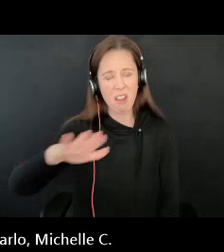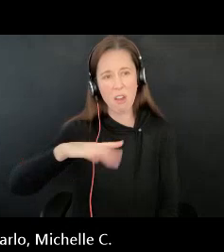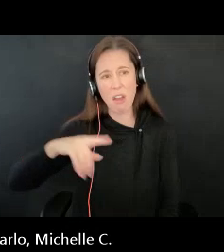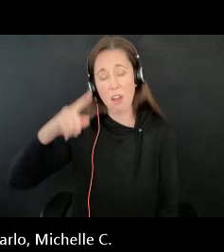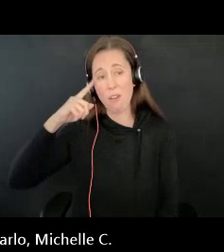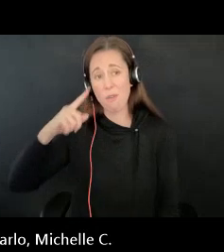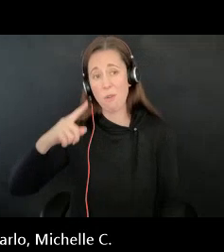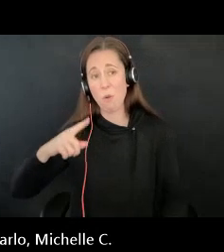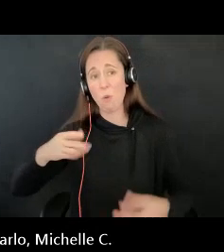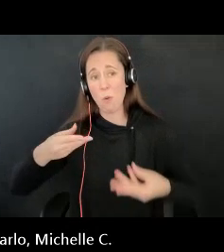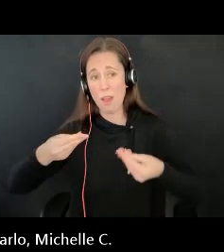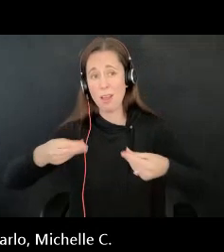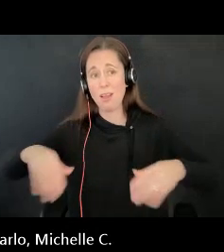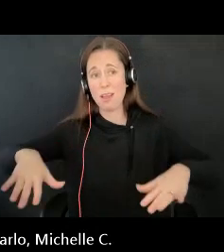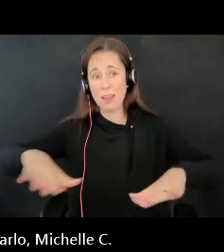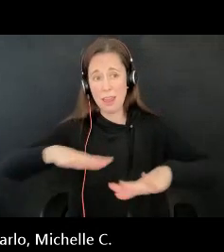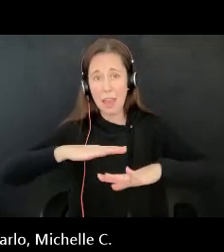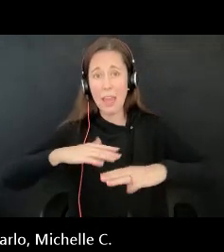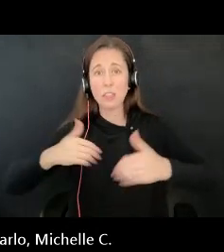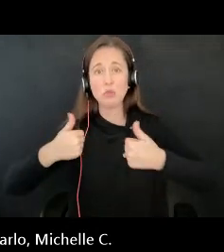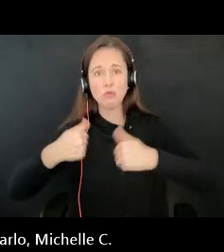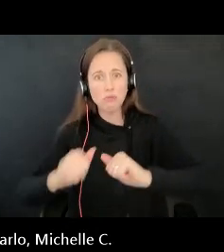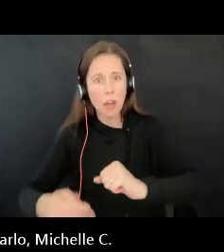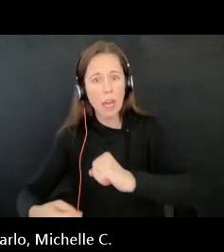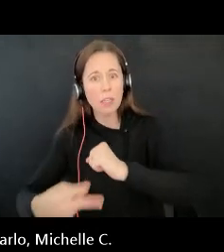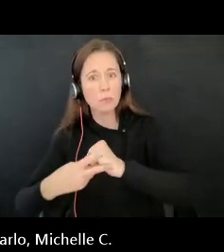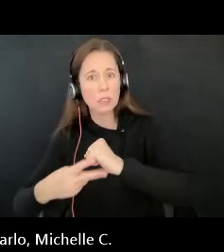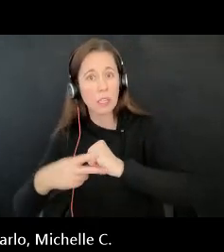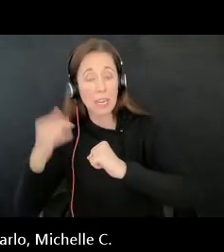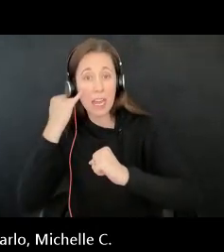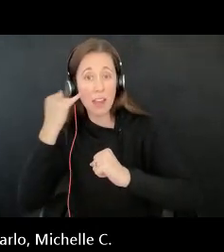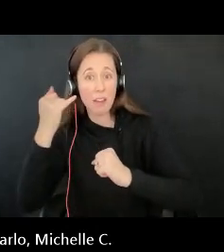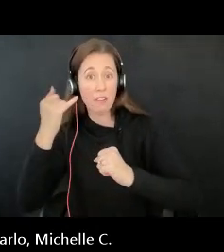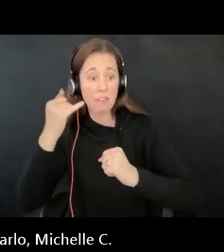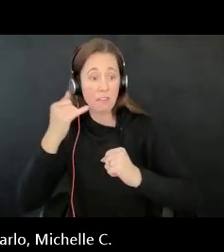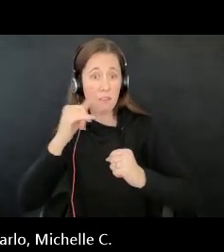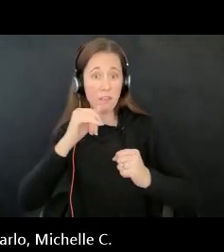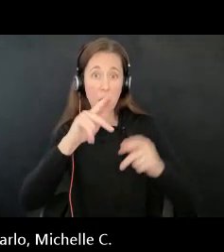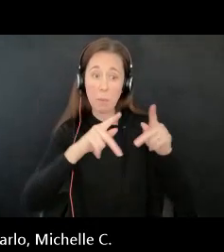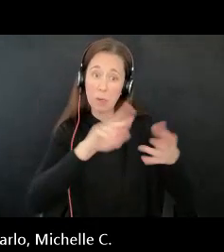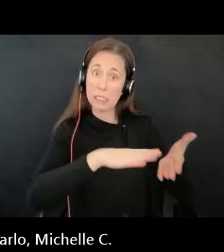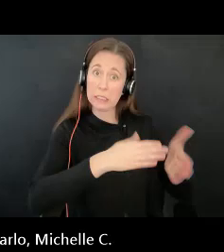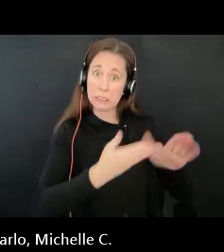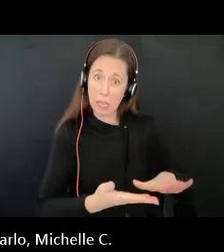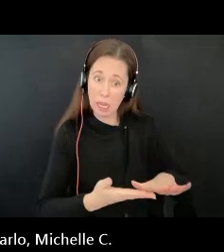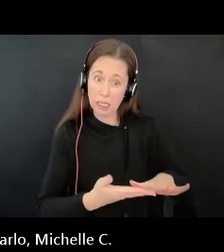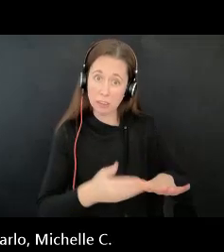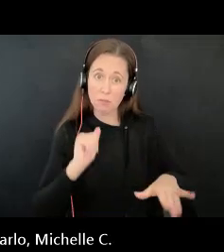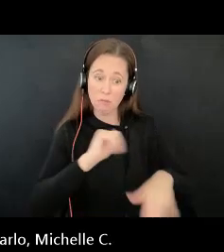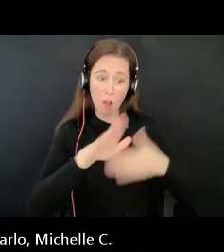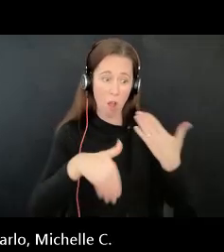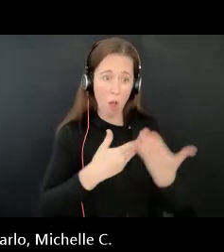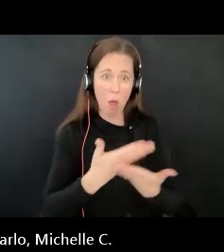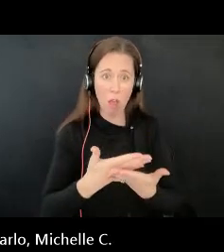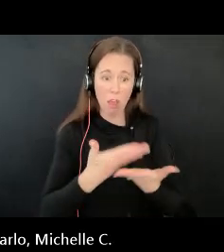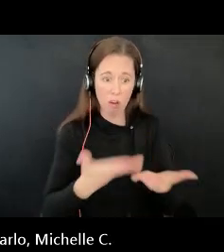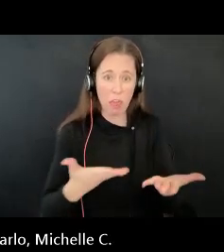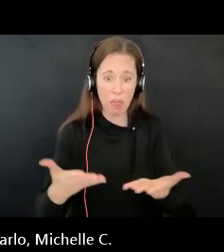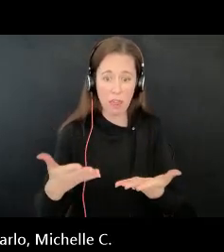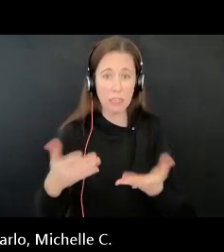land preservation ethic preserved when someone passes away. So some people, when they die, they pass all their assets along to